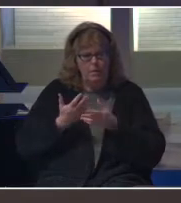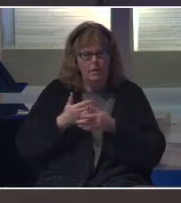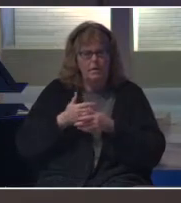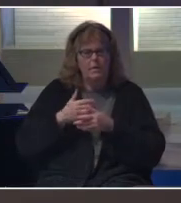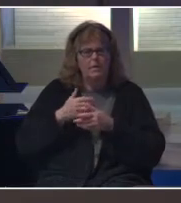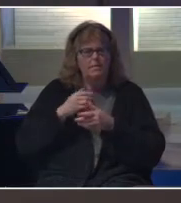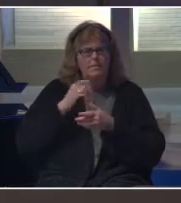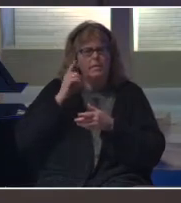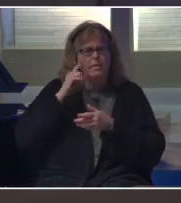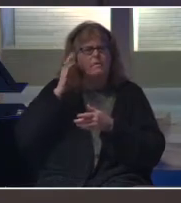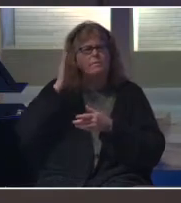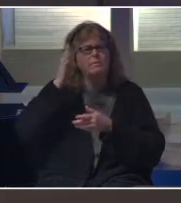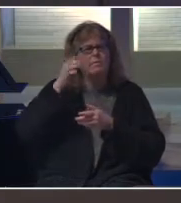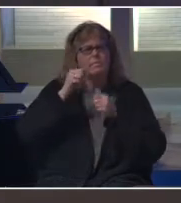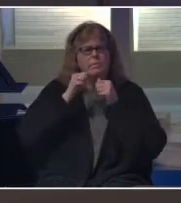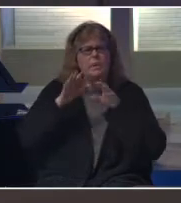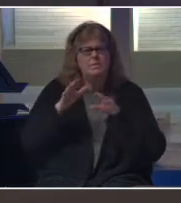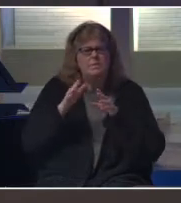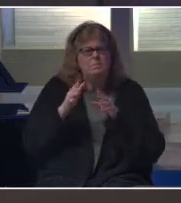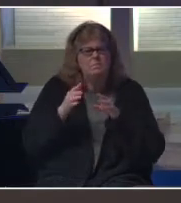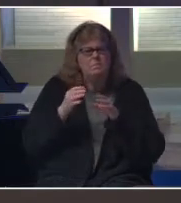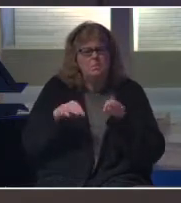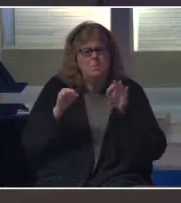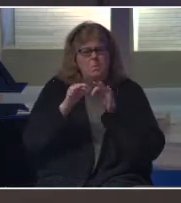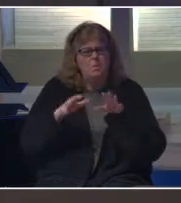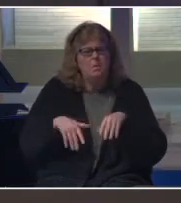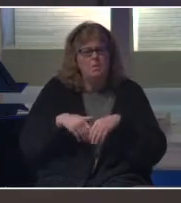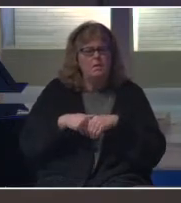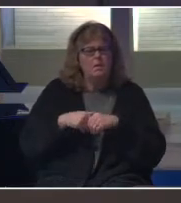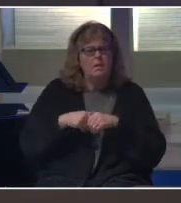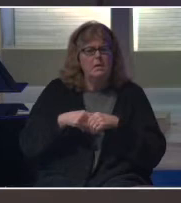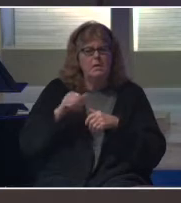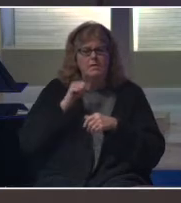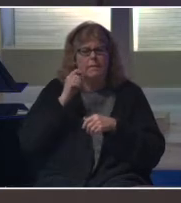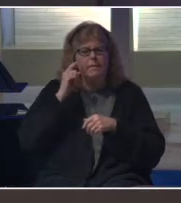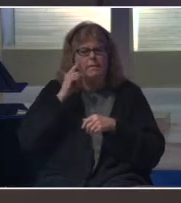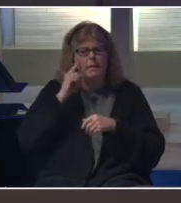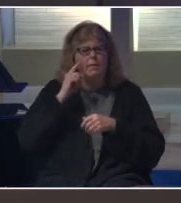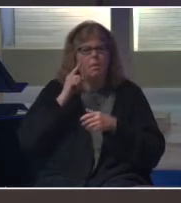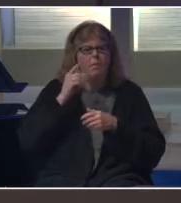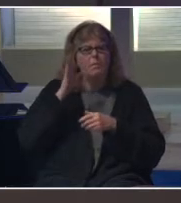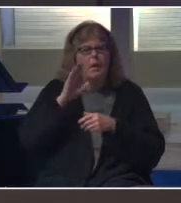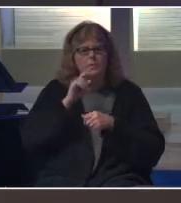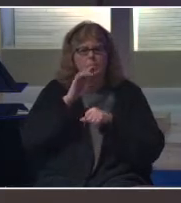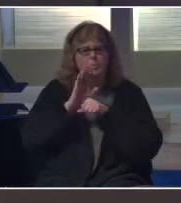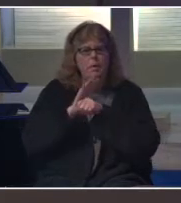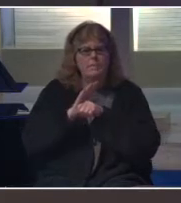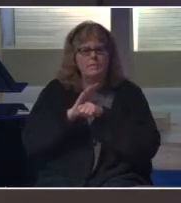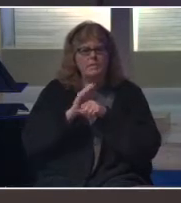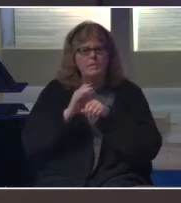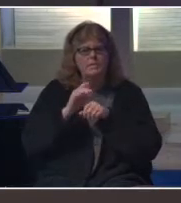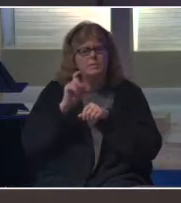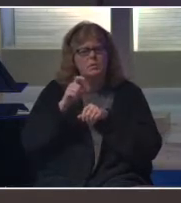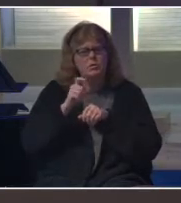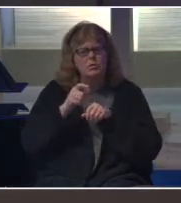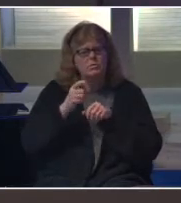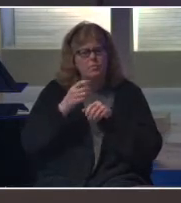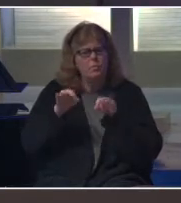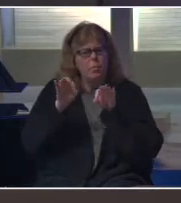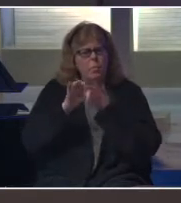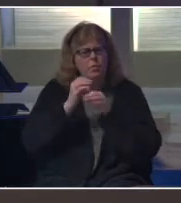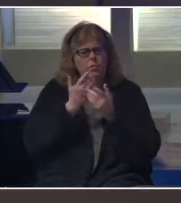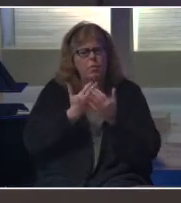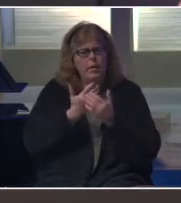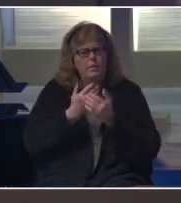distant blessings seemed of little value to him. He didn't think the promises of God were worth waiting for.